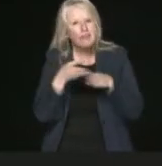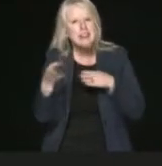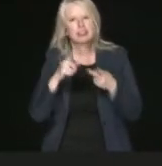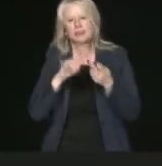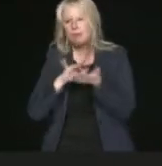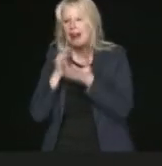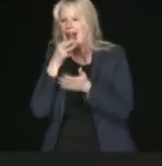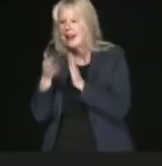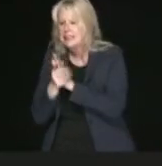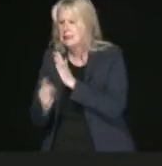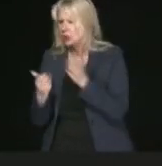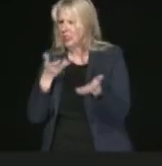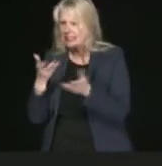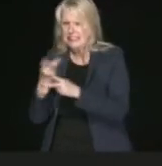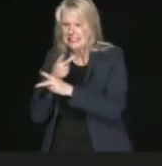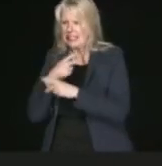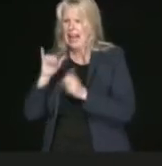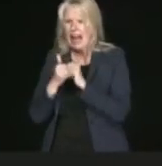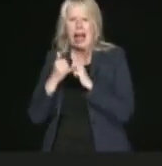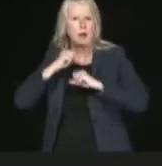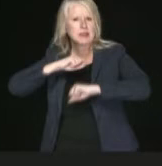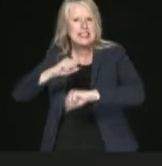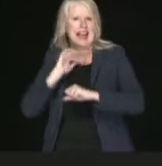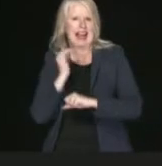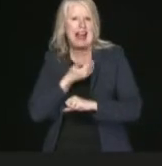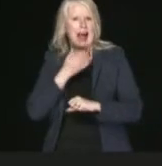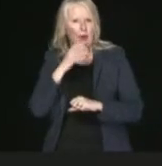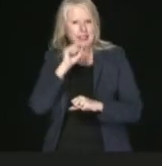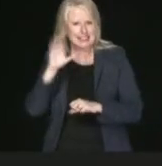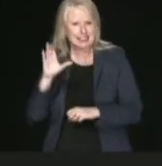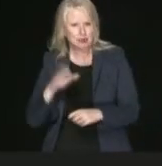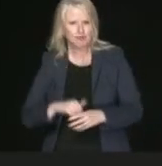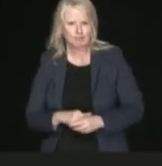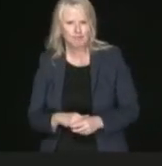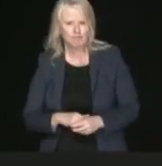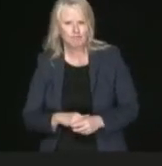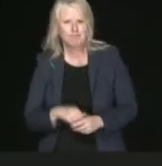doing everything we can to protect our seniors. Okay.